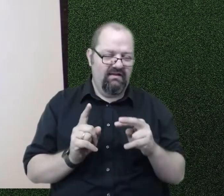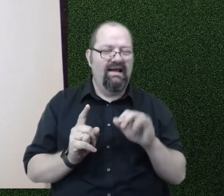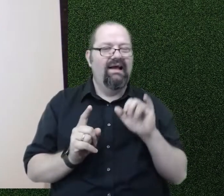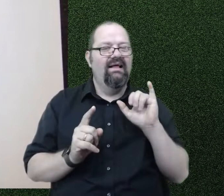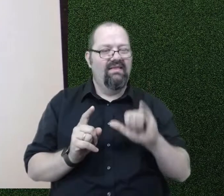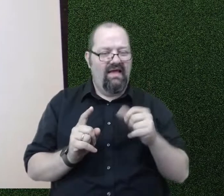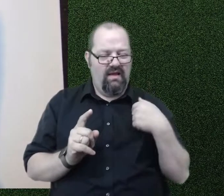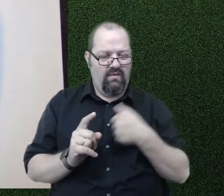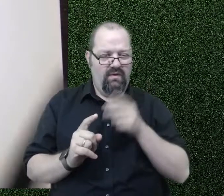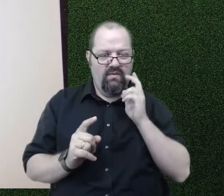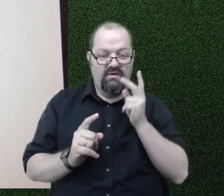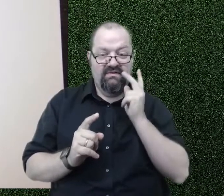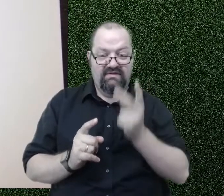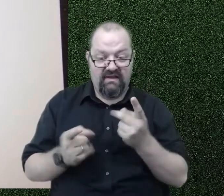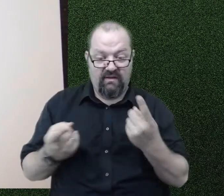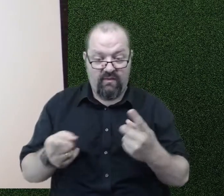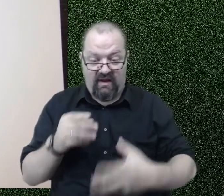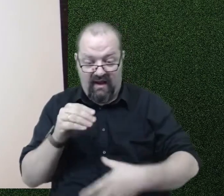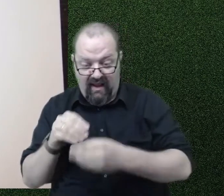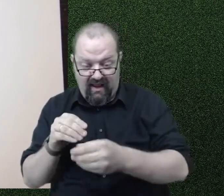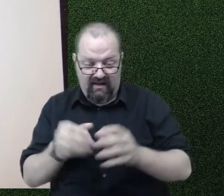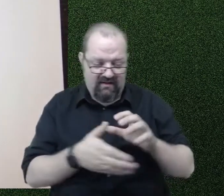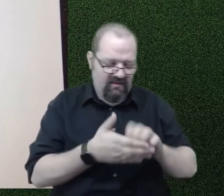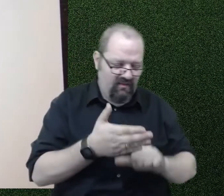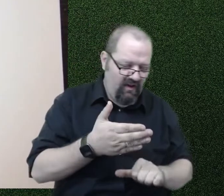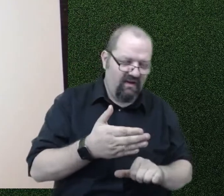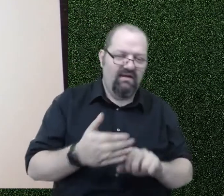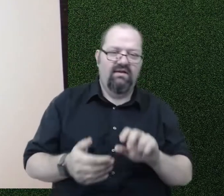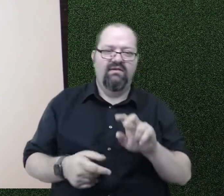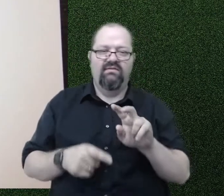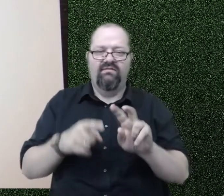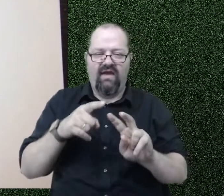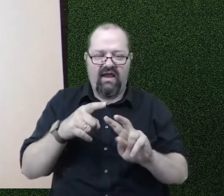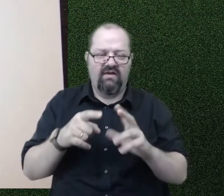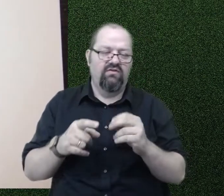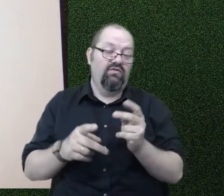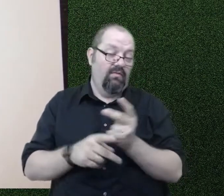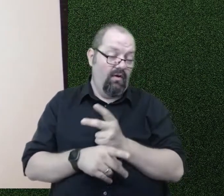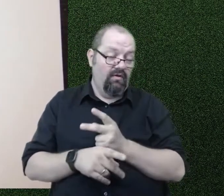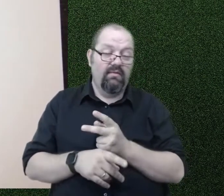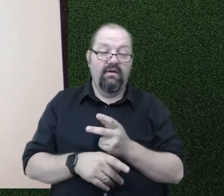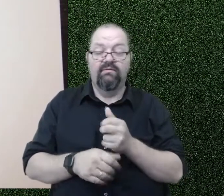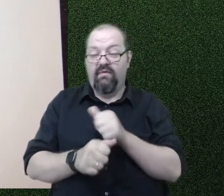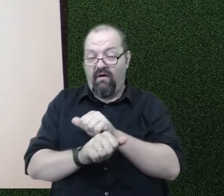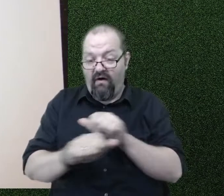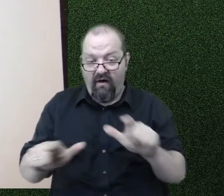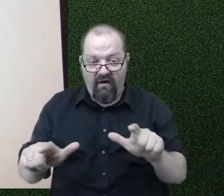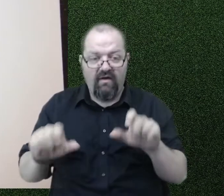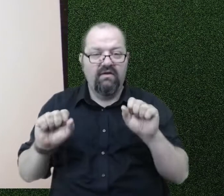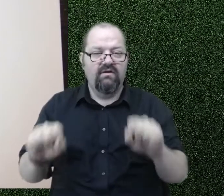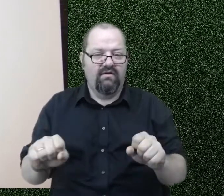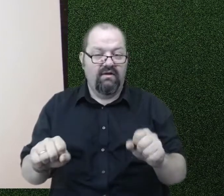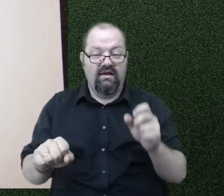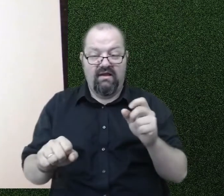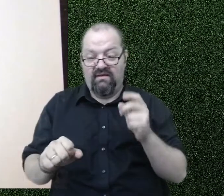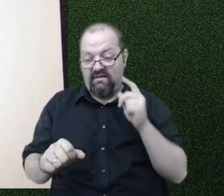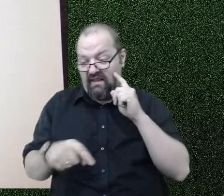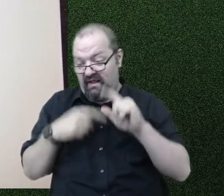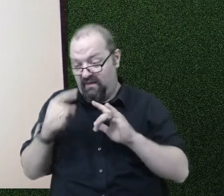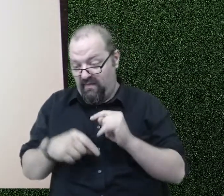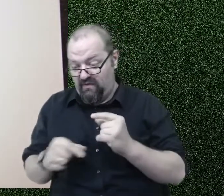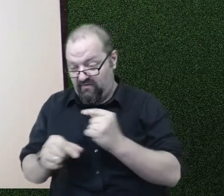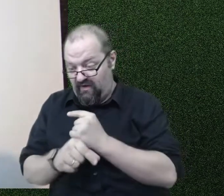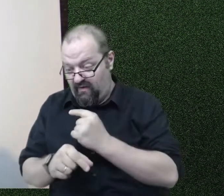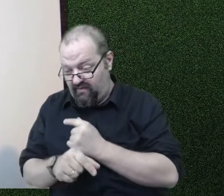and subtracting vectors, when we're multiplying vectors by scalars. All of them can be thought of geometrically at first,